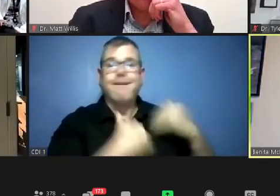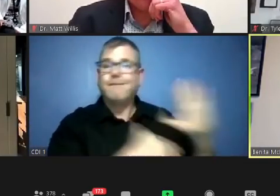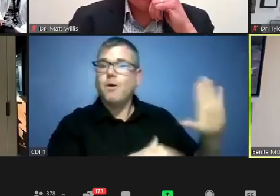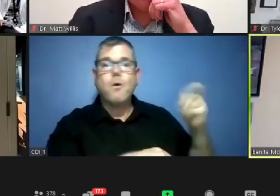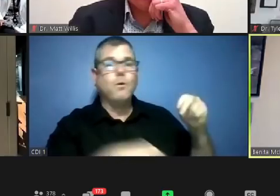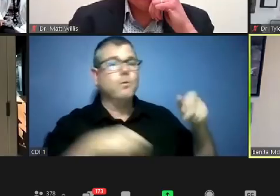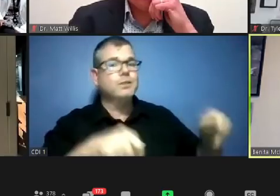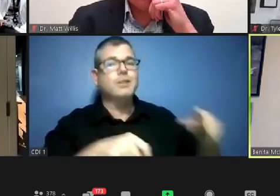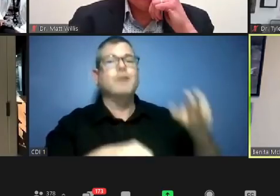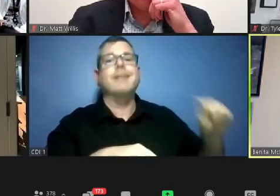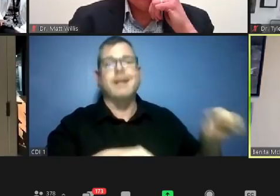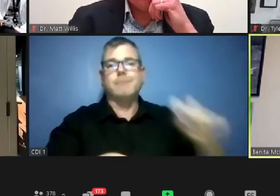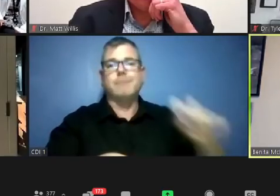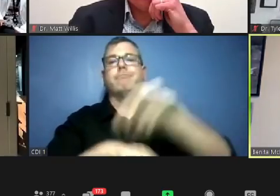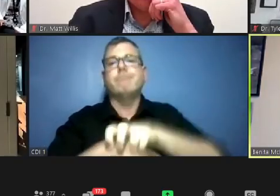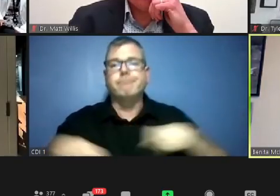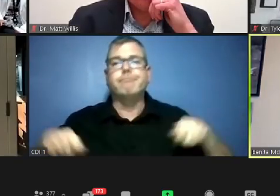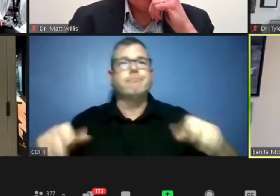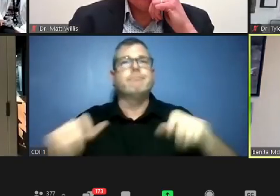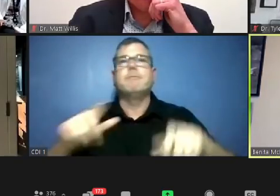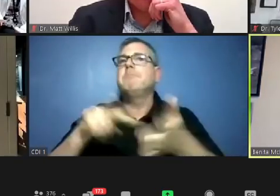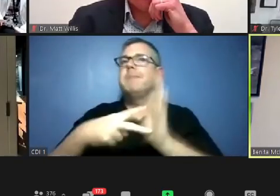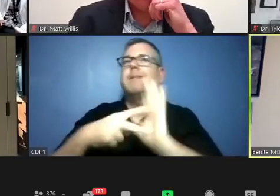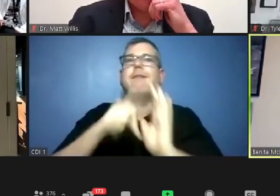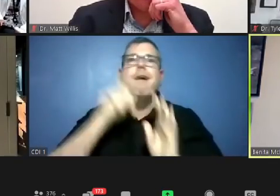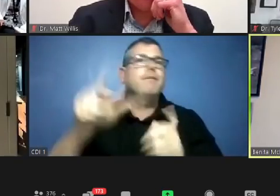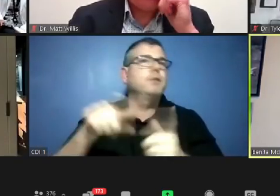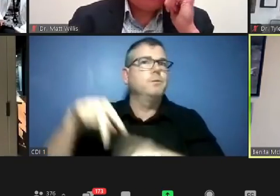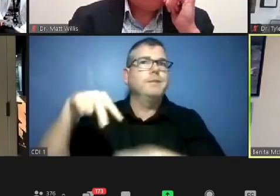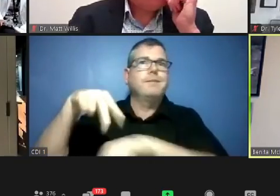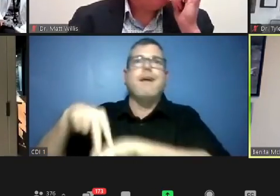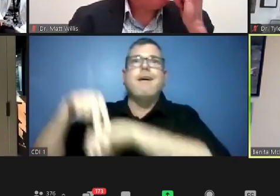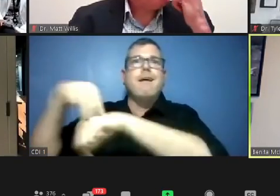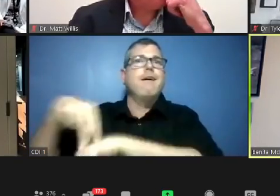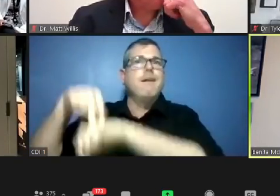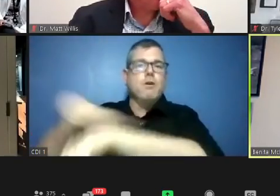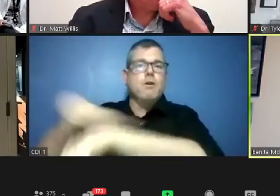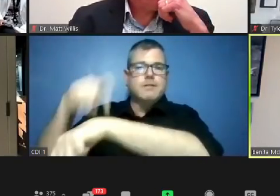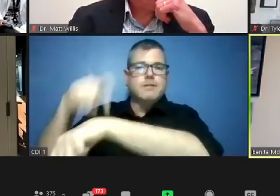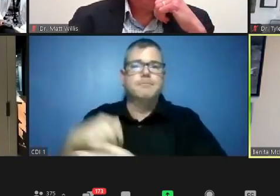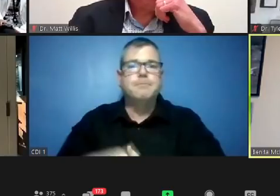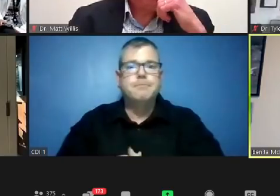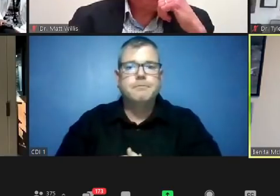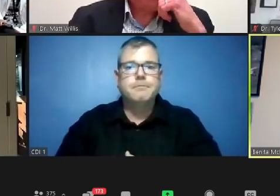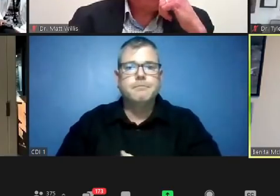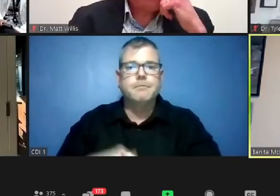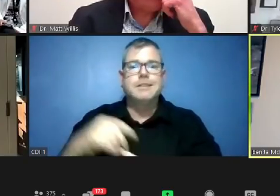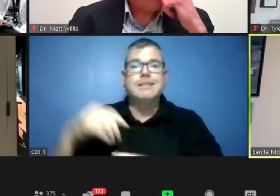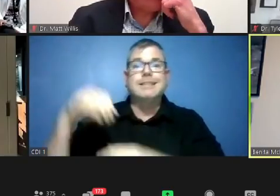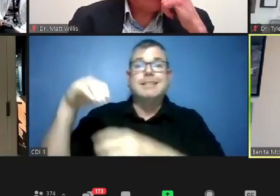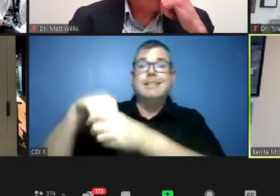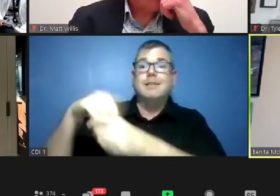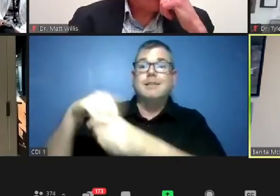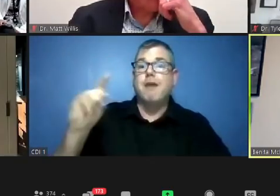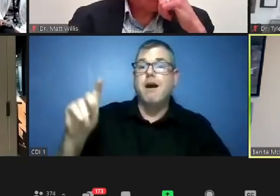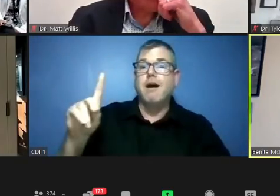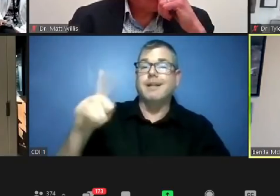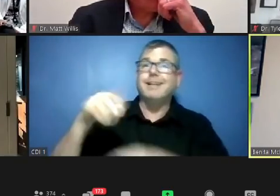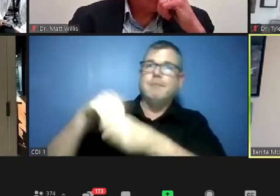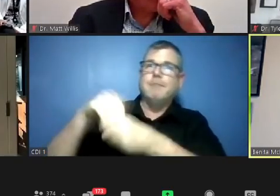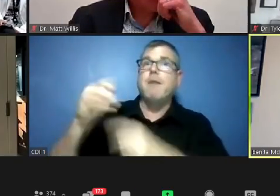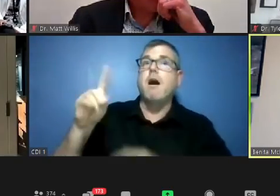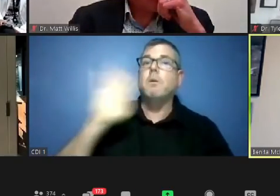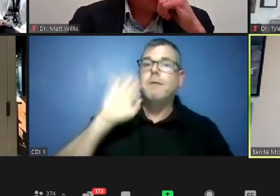cognizant at the pods of making sure to ask our clients that come to the pod if they need additional